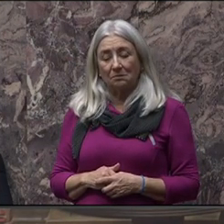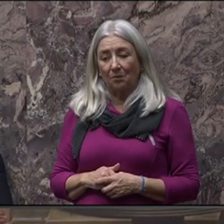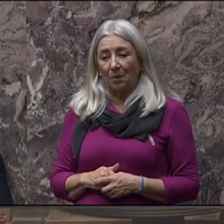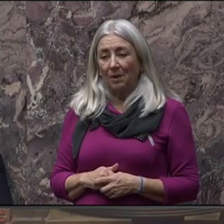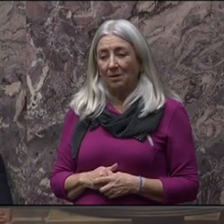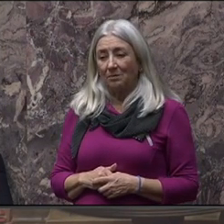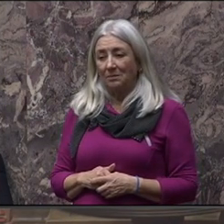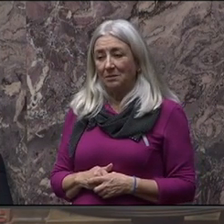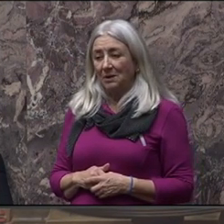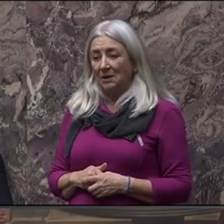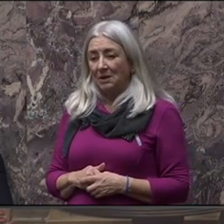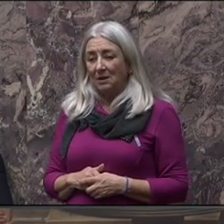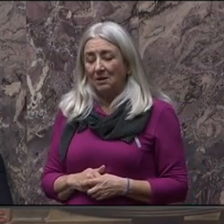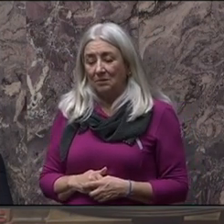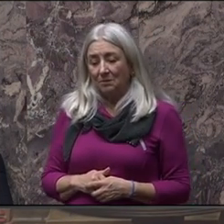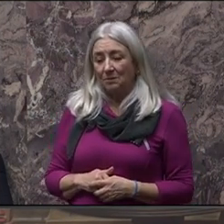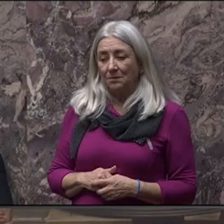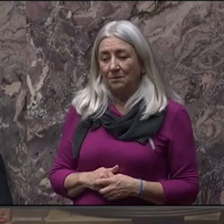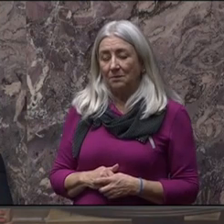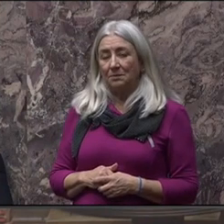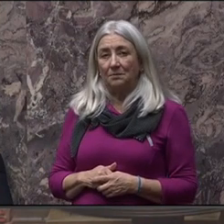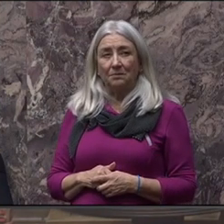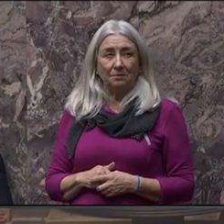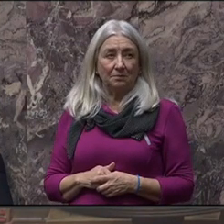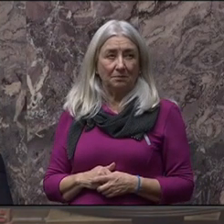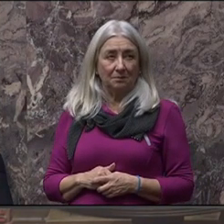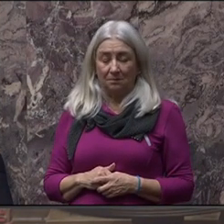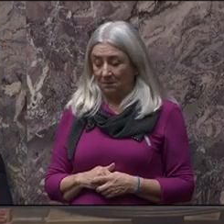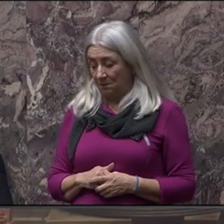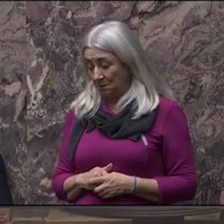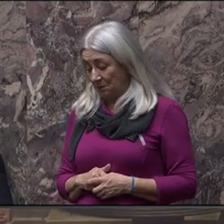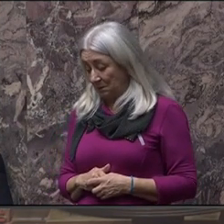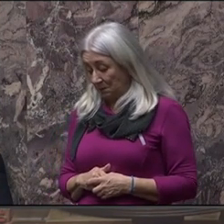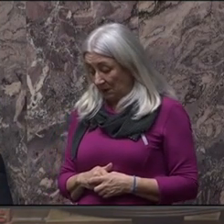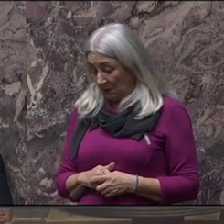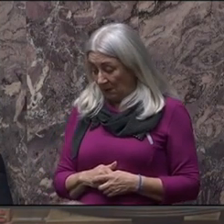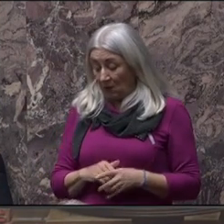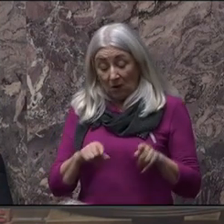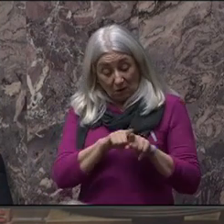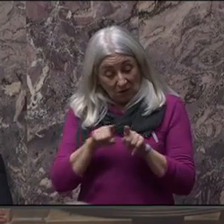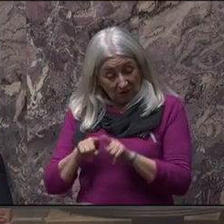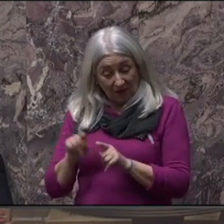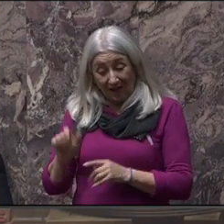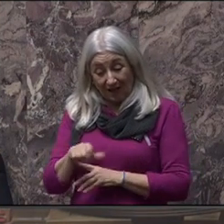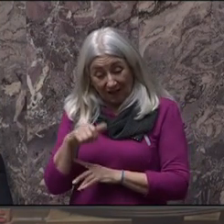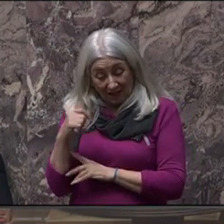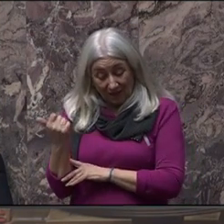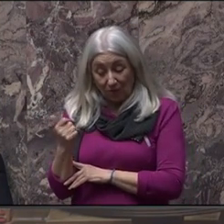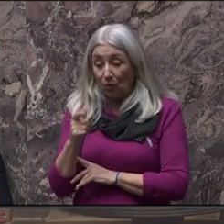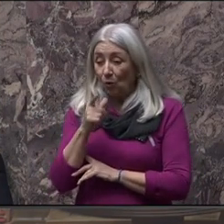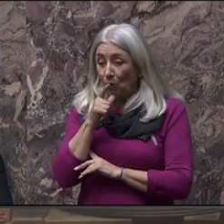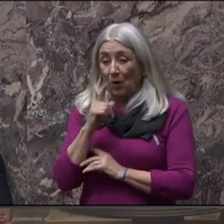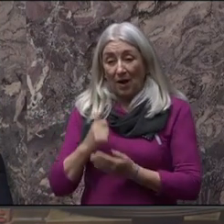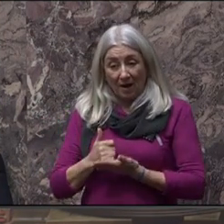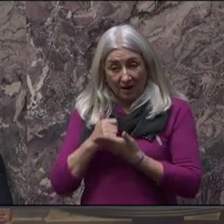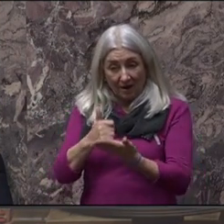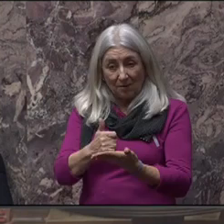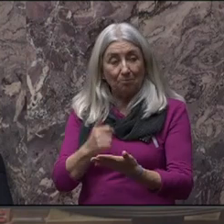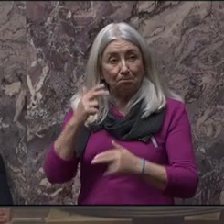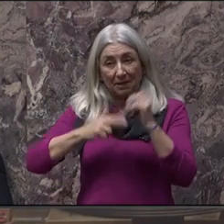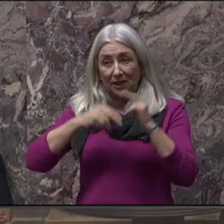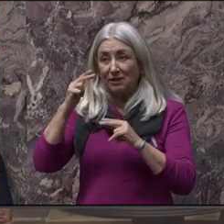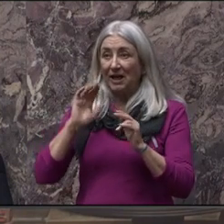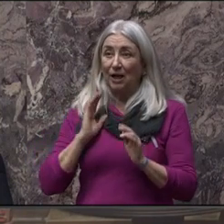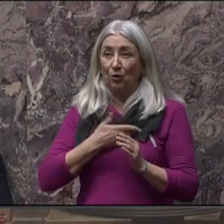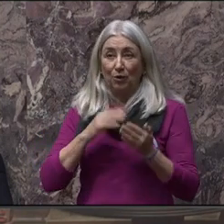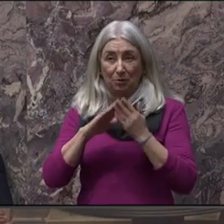Don Coe Jones, Dave Broadfoot, and Joe Y. And those who helped build vibrant communities, such